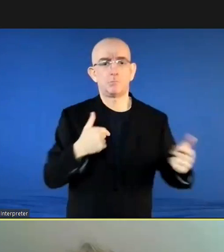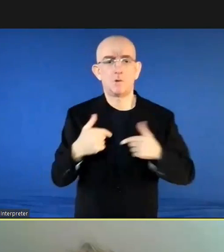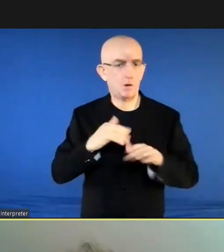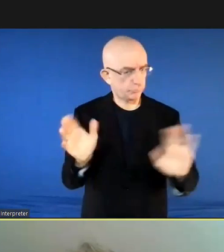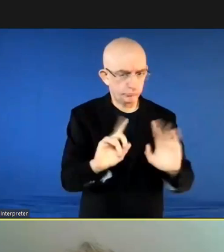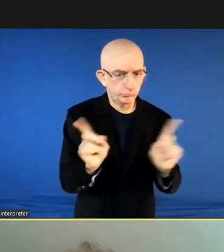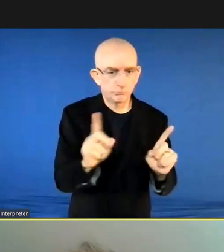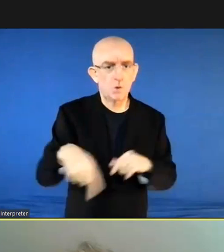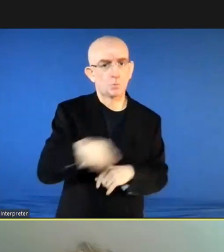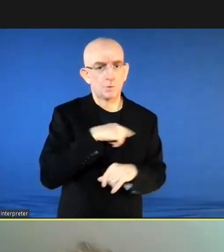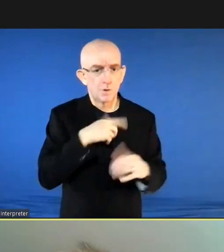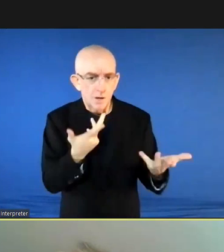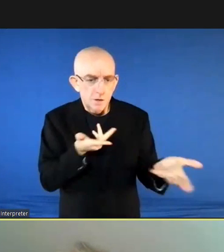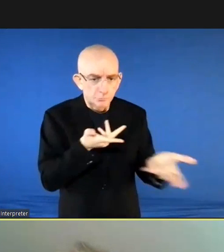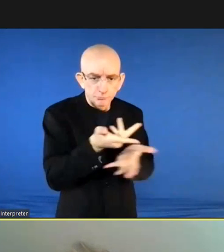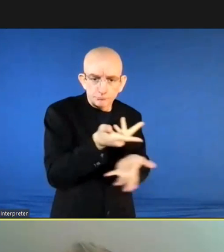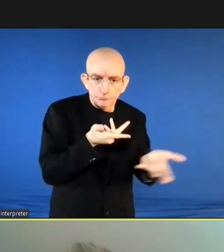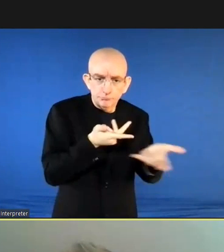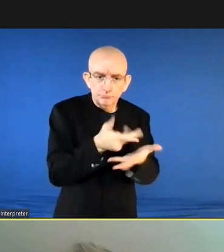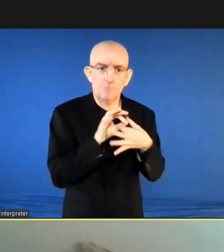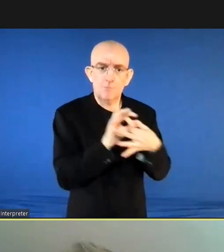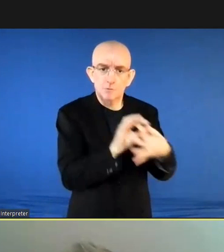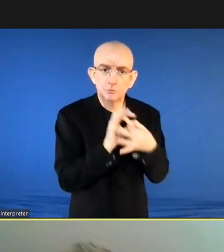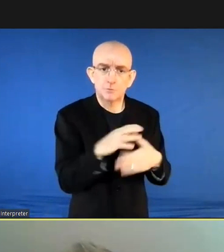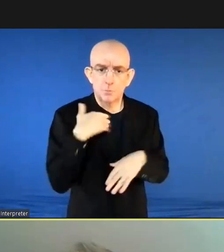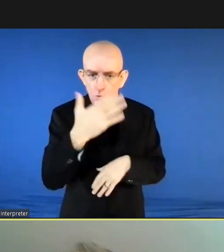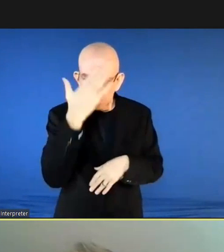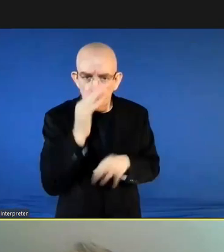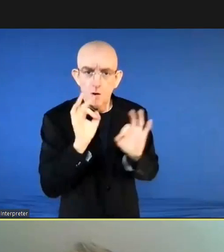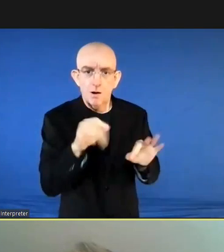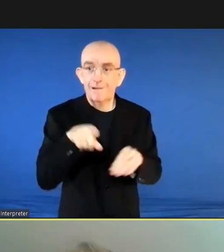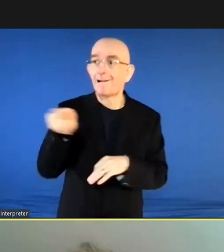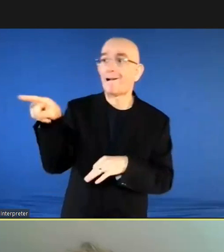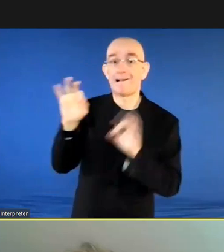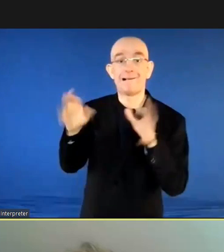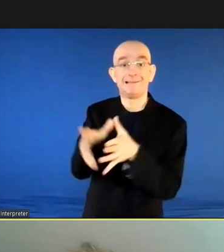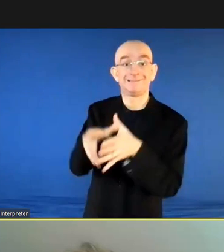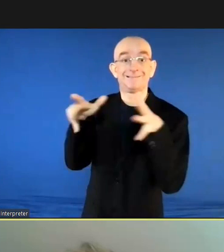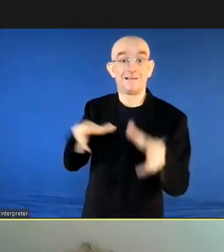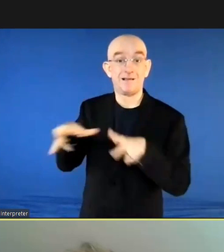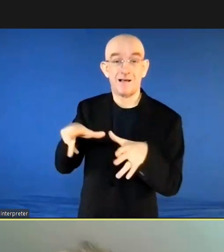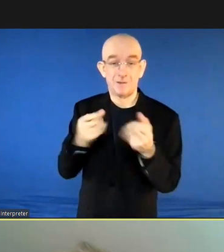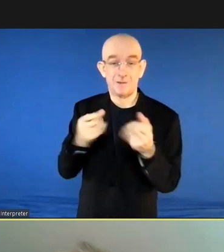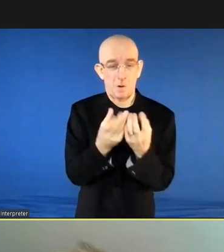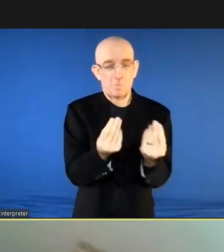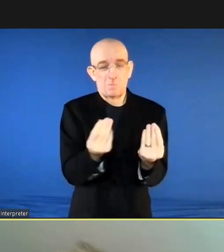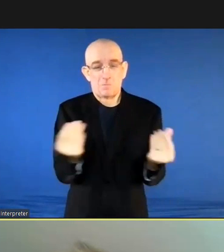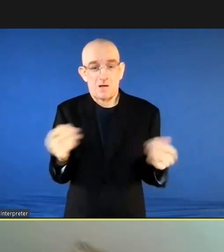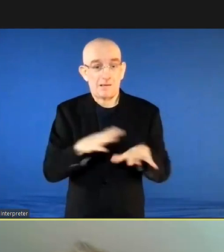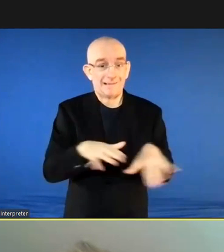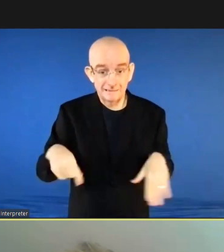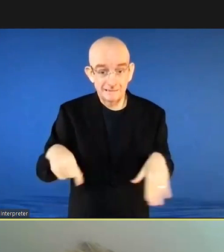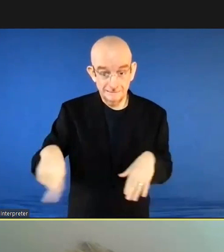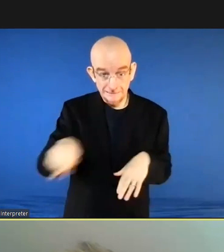large organisations working with tens of thousands of beneficiaries won't have the in-house expertise to make sure that all of